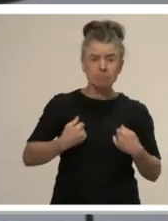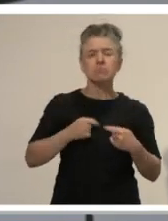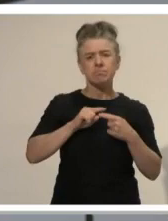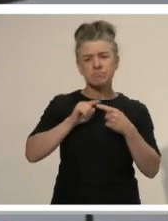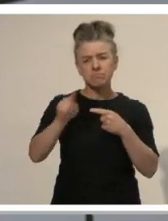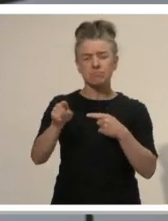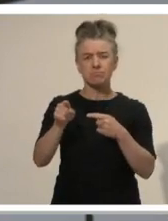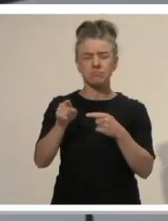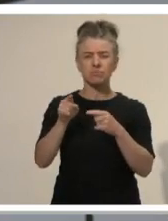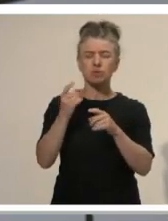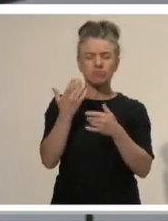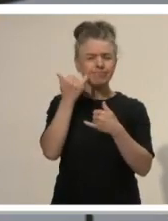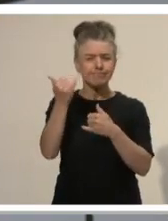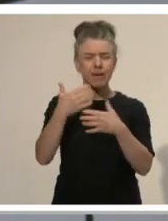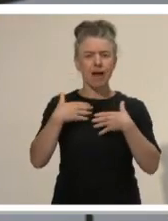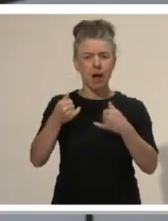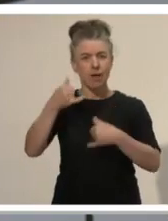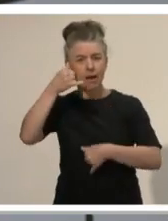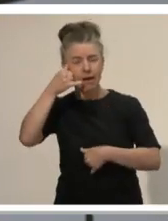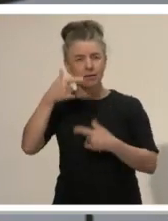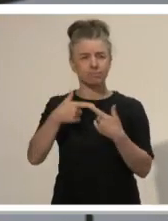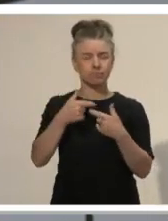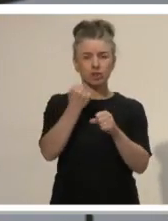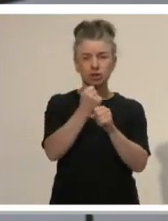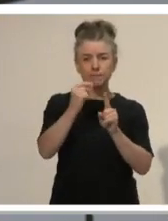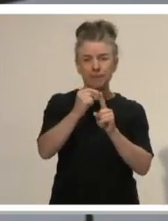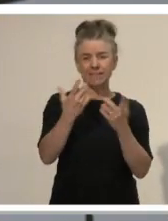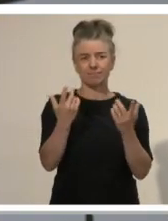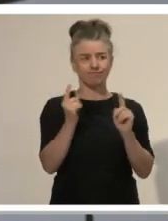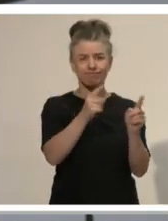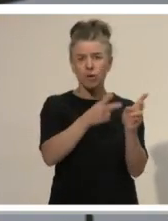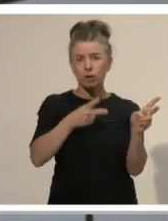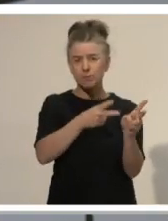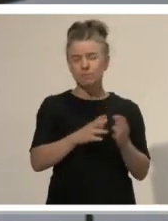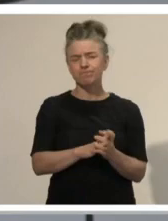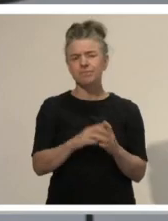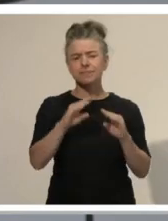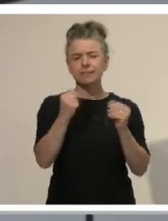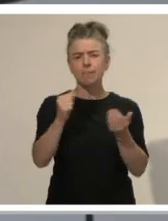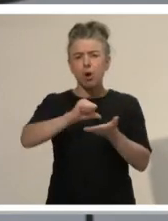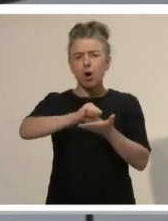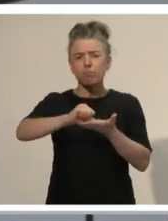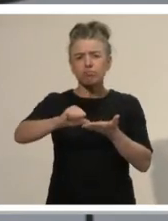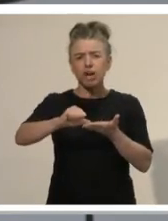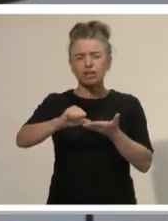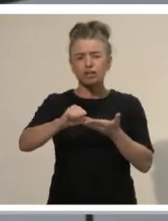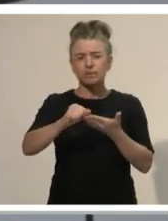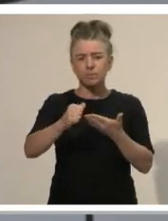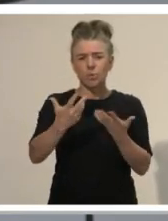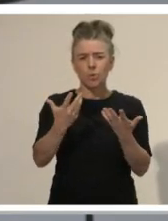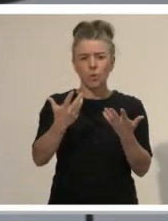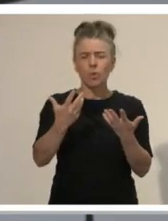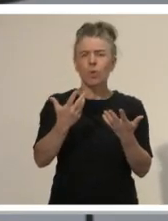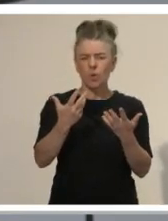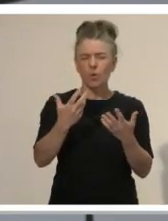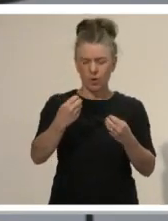Healthline or their GP or at the hospital. Some elective services, including surgery and radiology, will be provided under